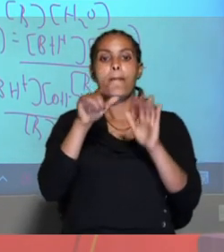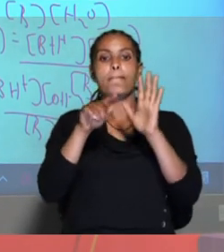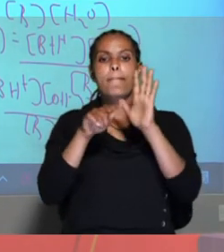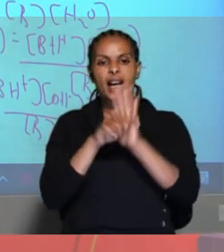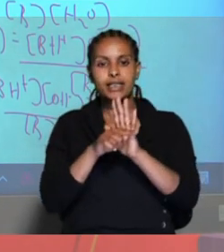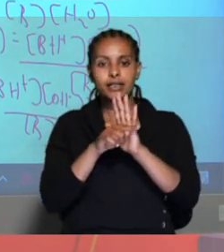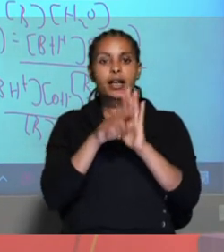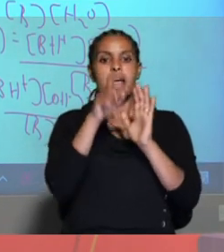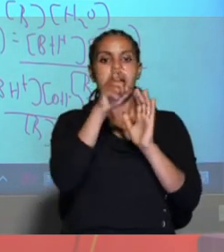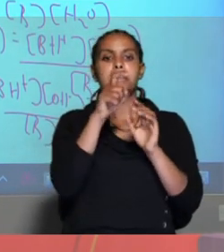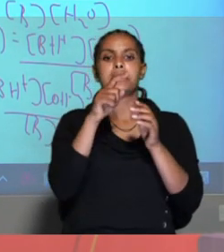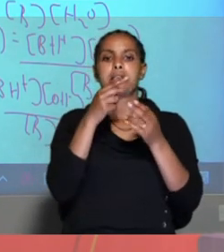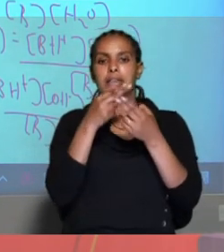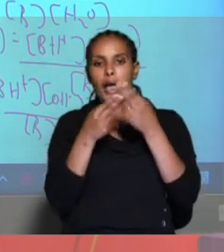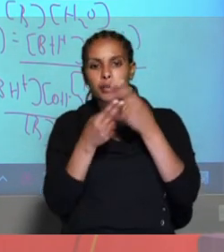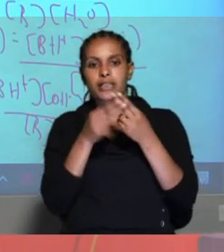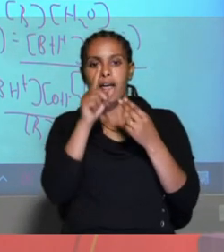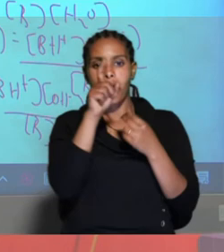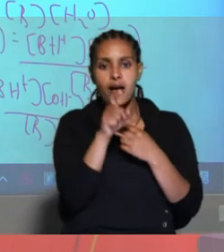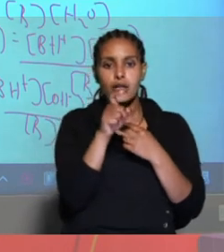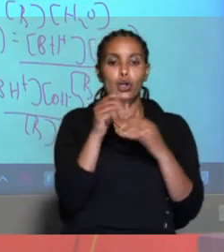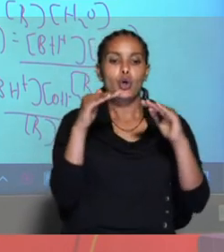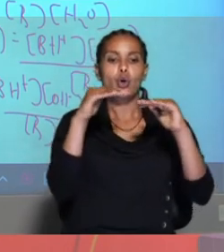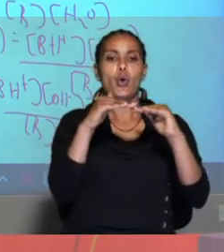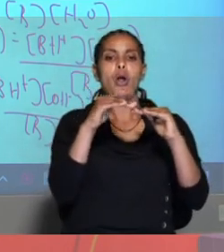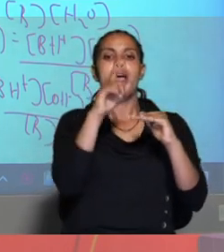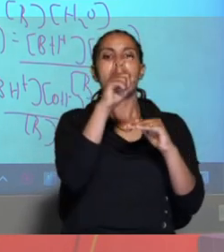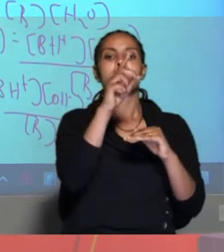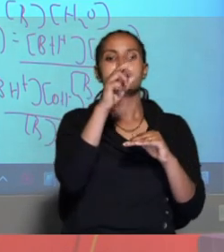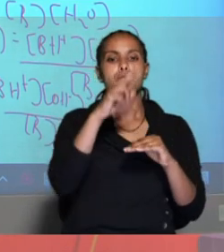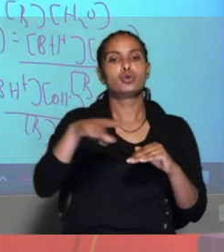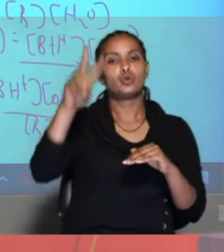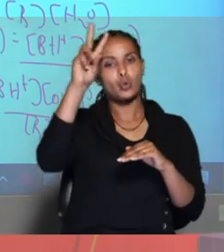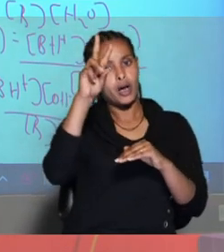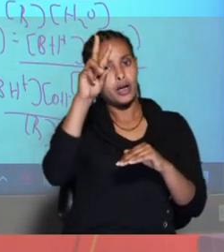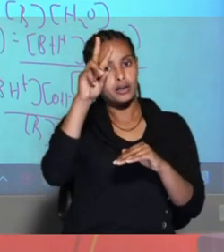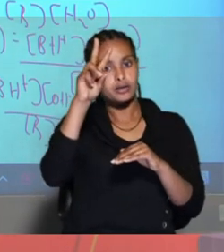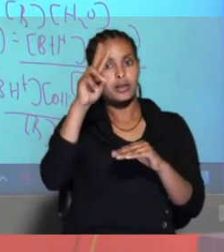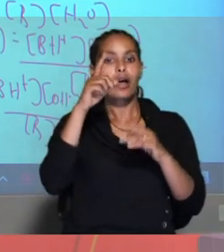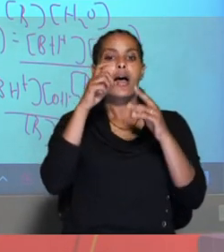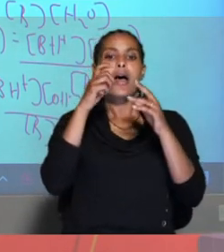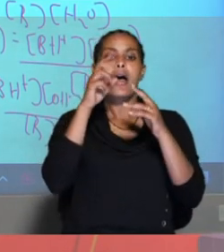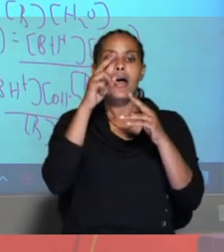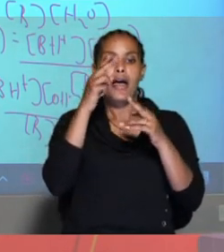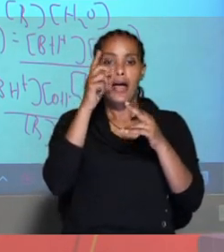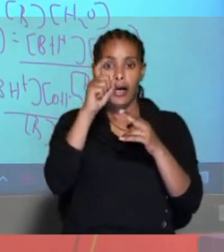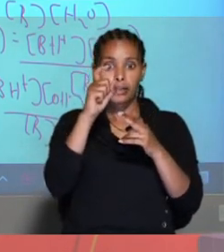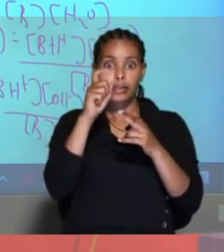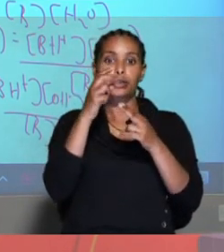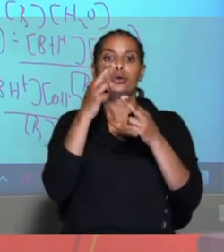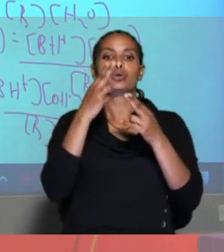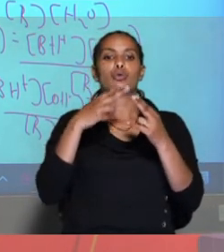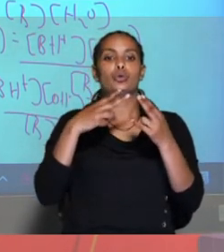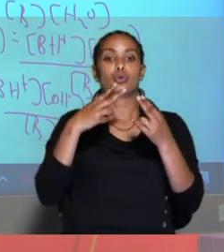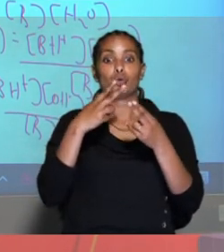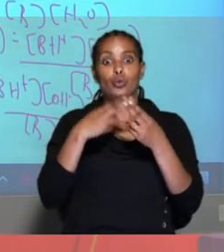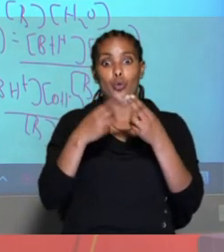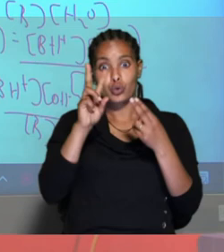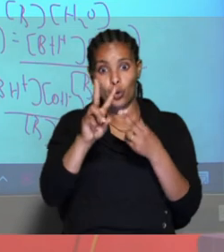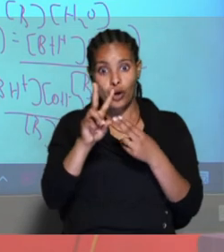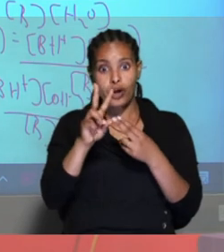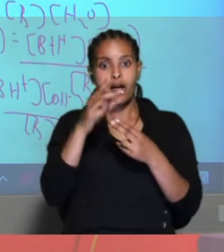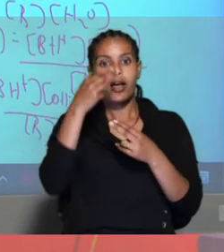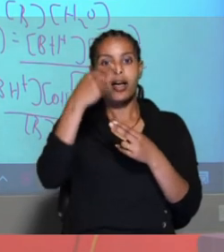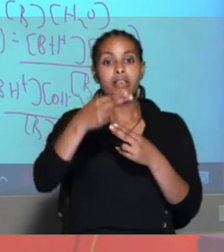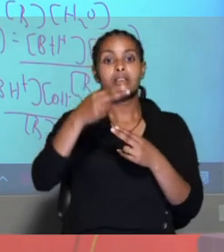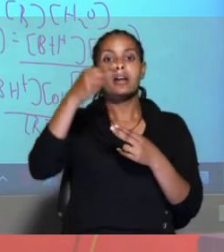X. X times X equal X square. X square divided by equilibrium concentration of